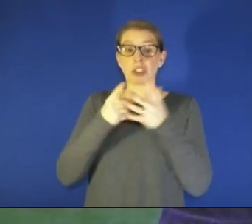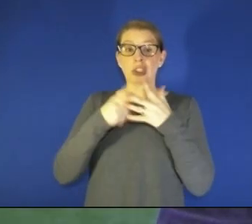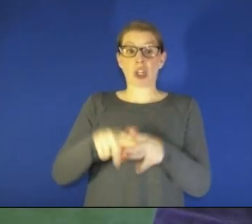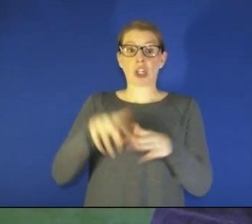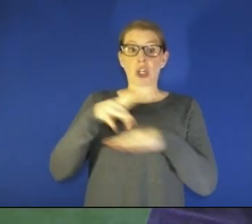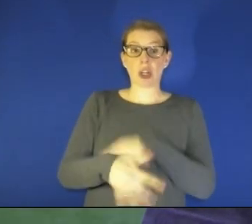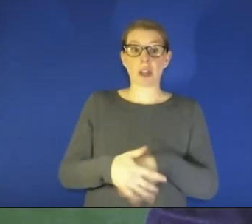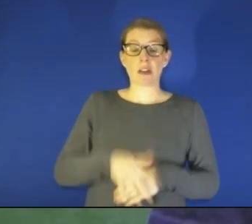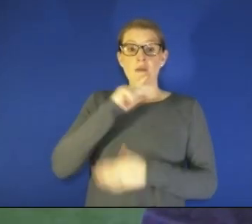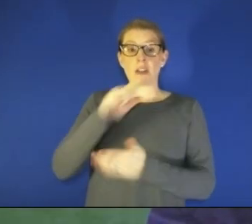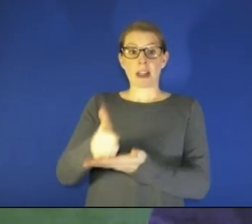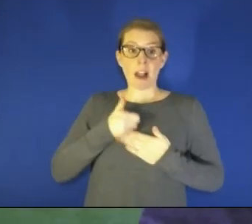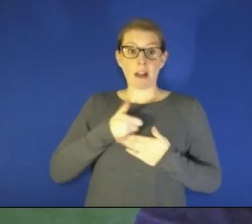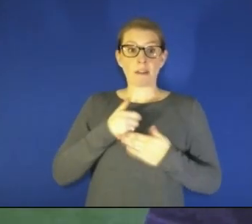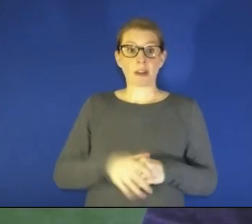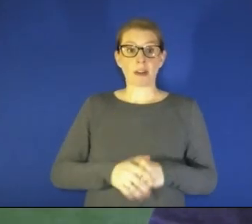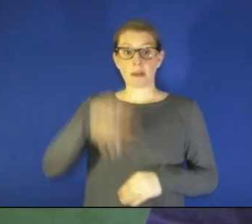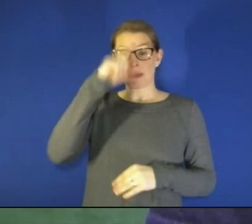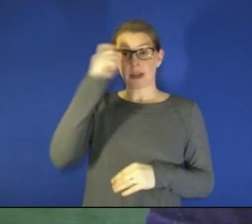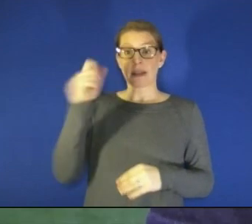helpful because it